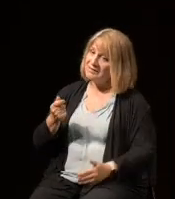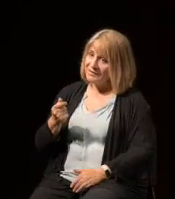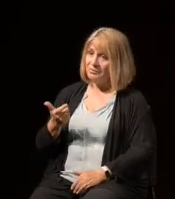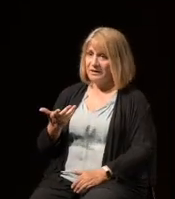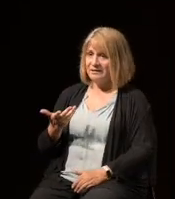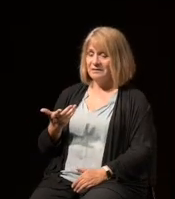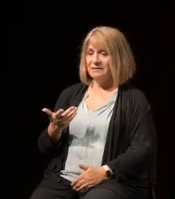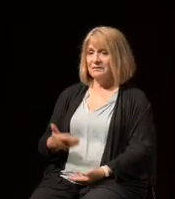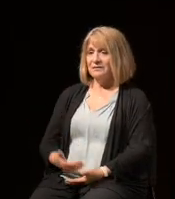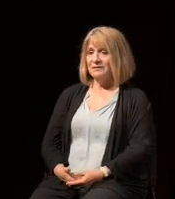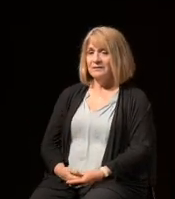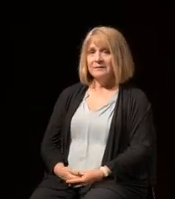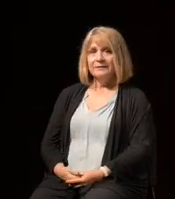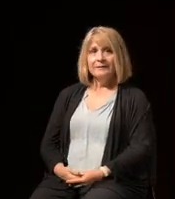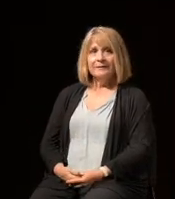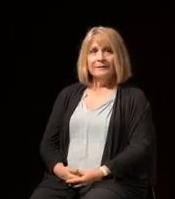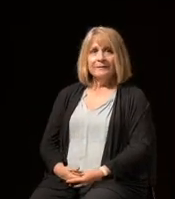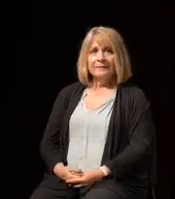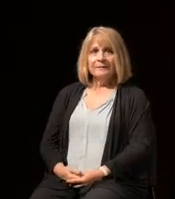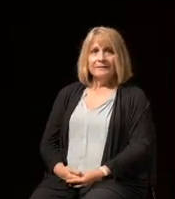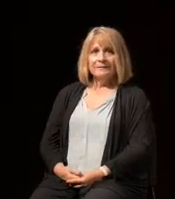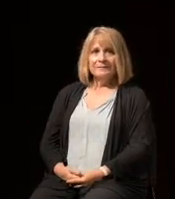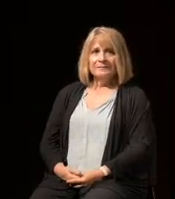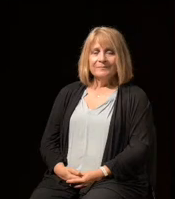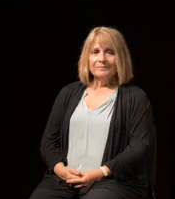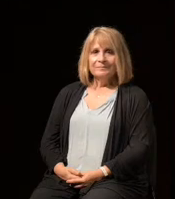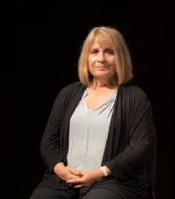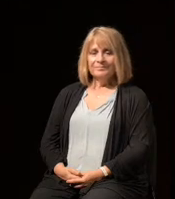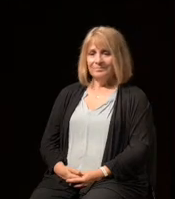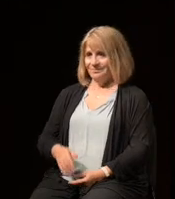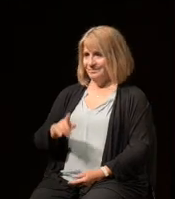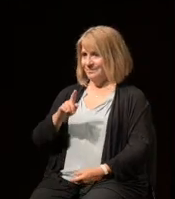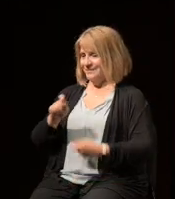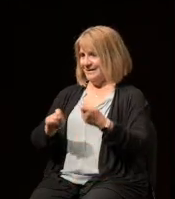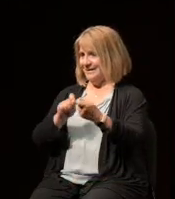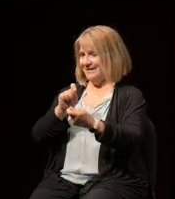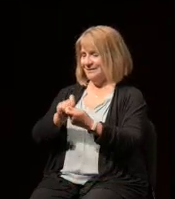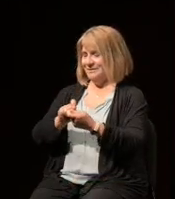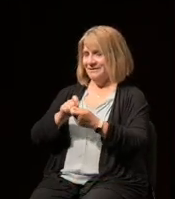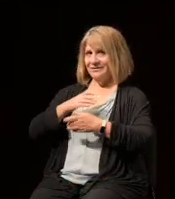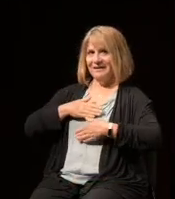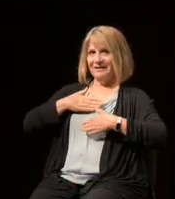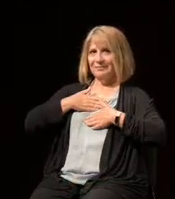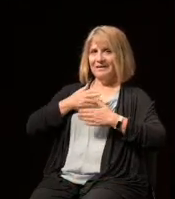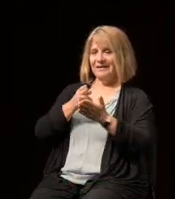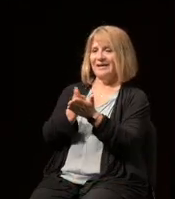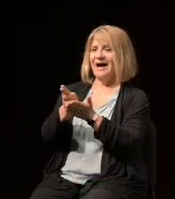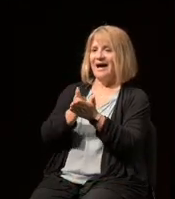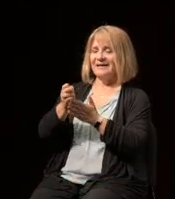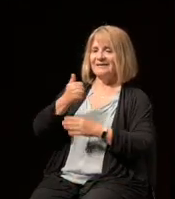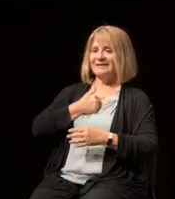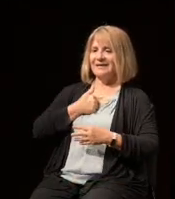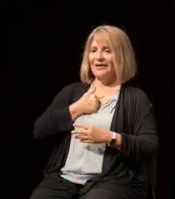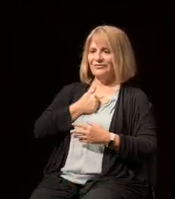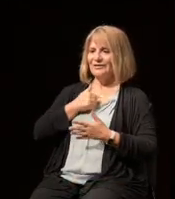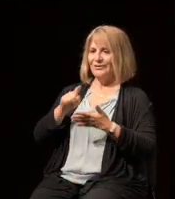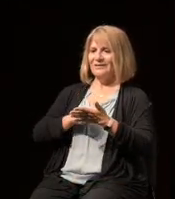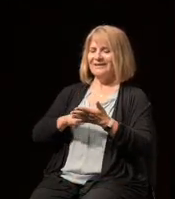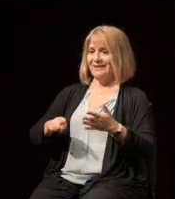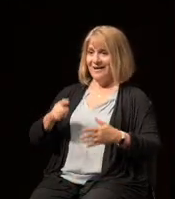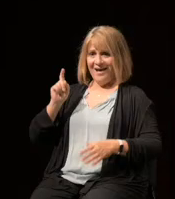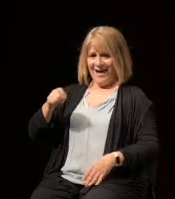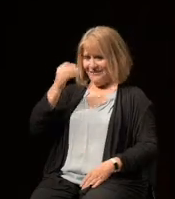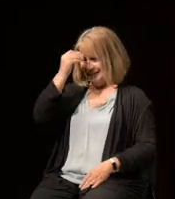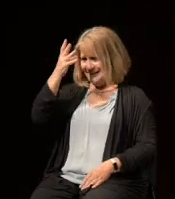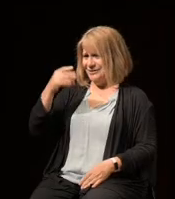that. I particularly appreciated the honest and self-critique. And I have to say that I visited a lot of colleges. I work with